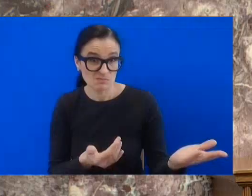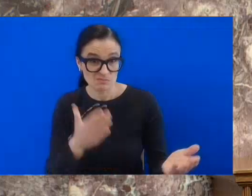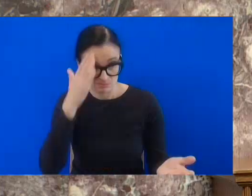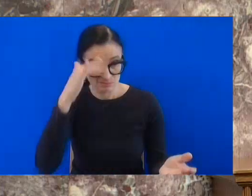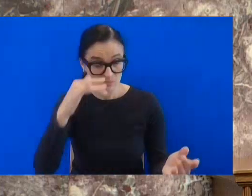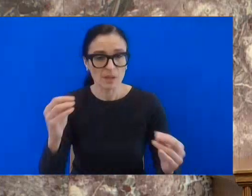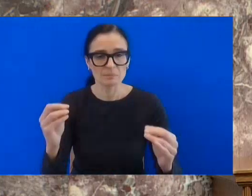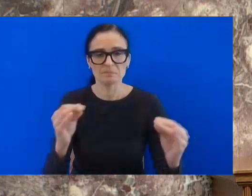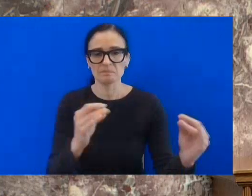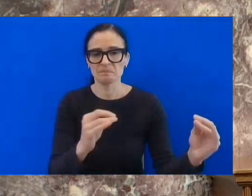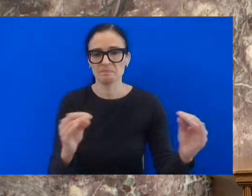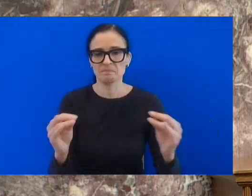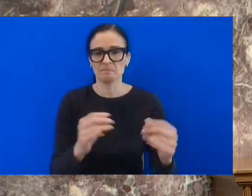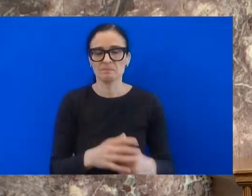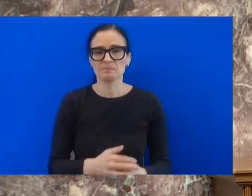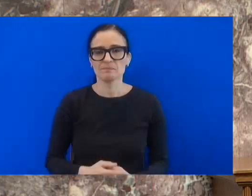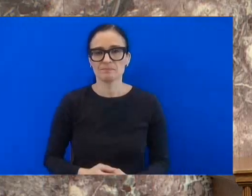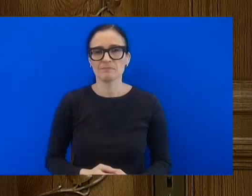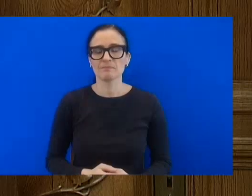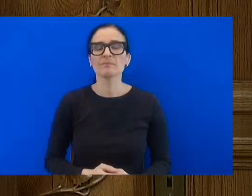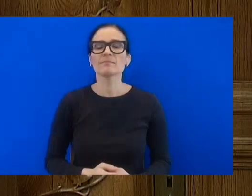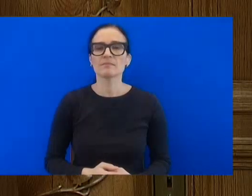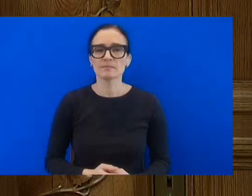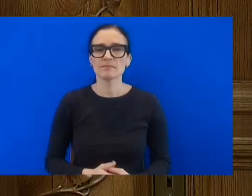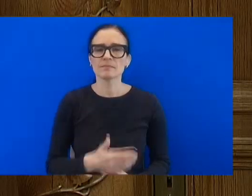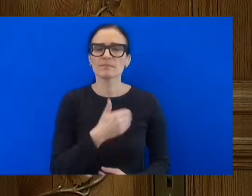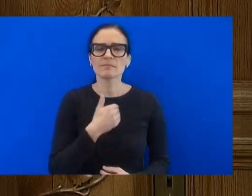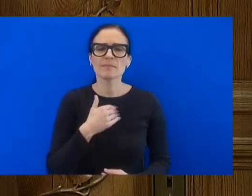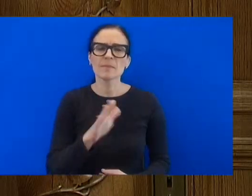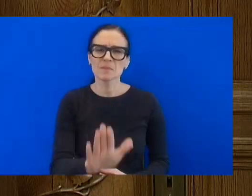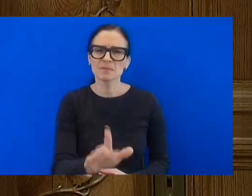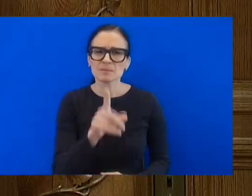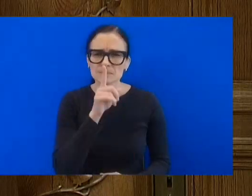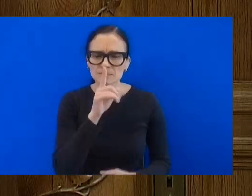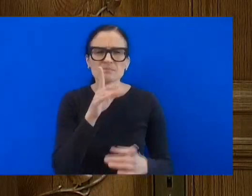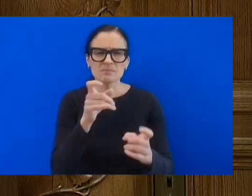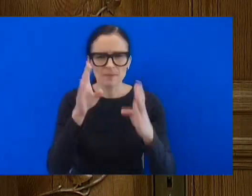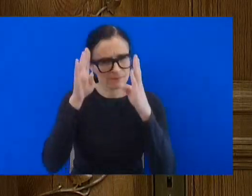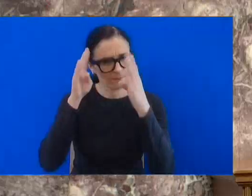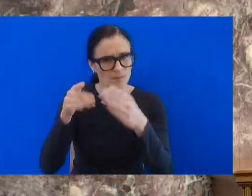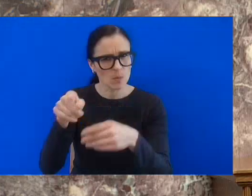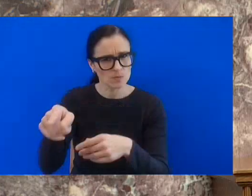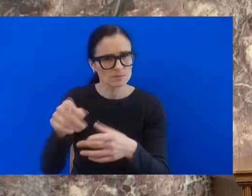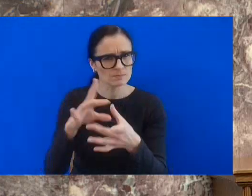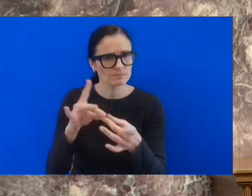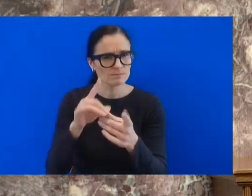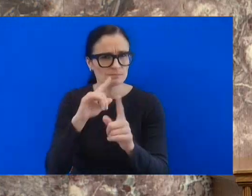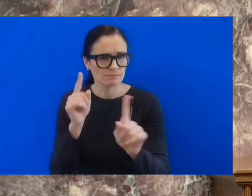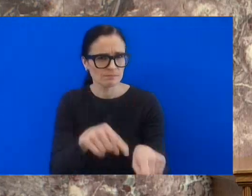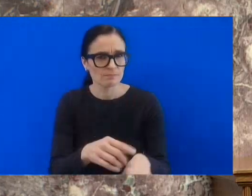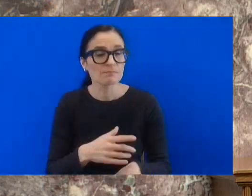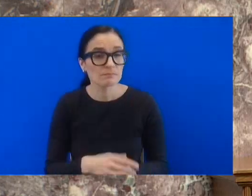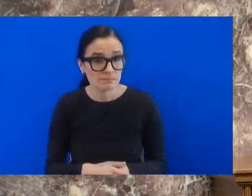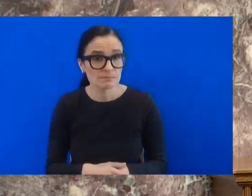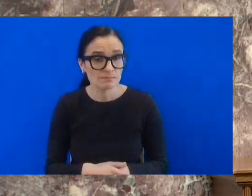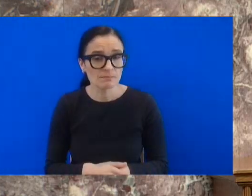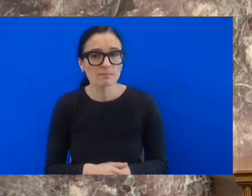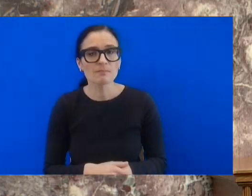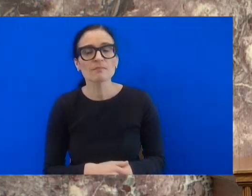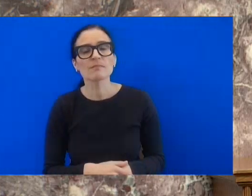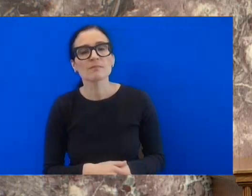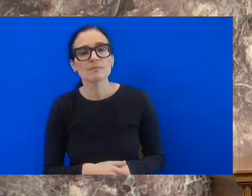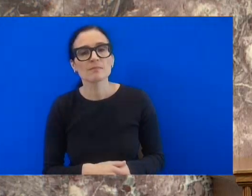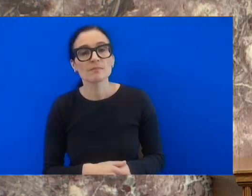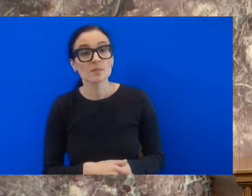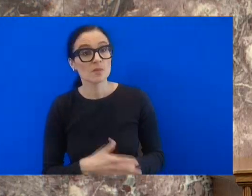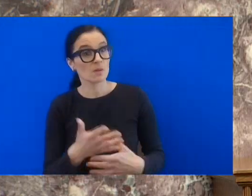Members, Get up and ask your question. let's focus on the question and answer, please. Thank you, Honourable Speaker. Moxon Flats had close to 100